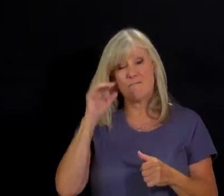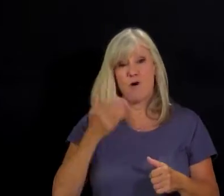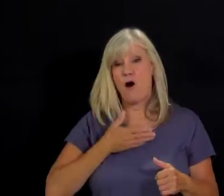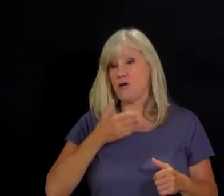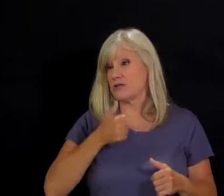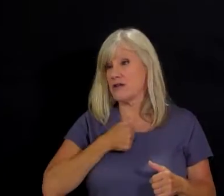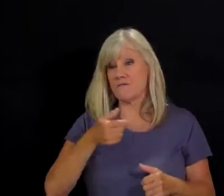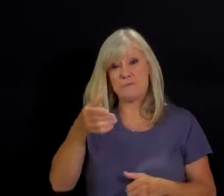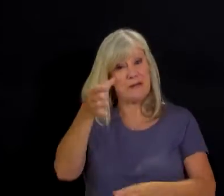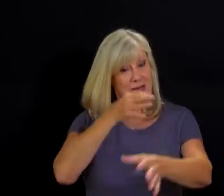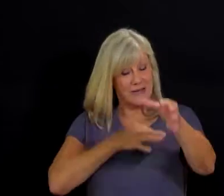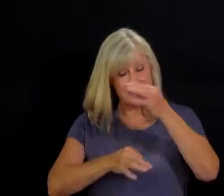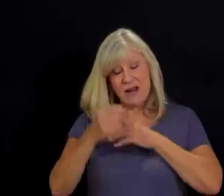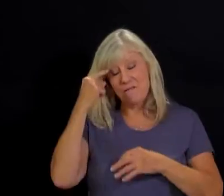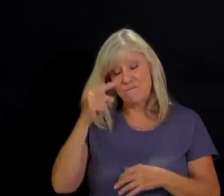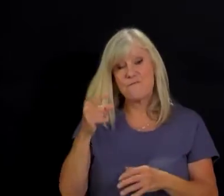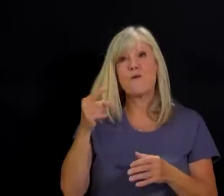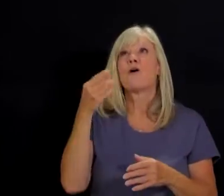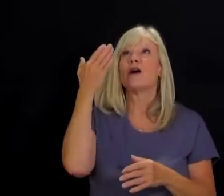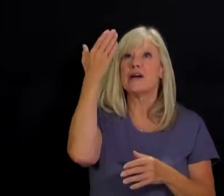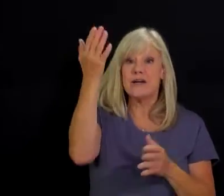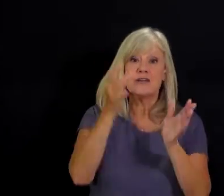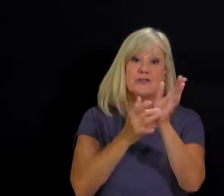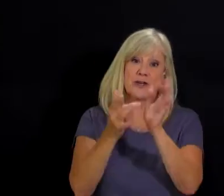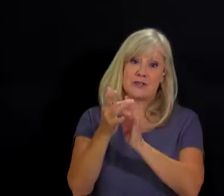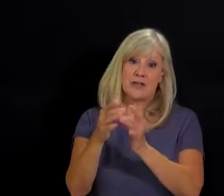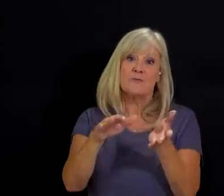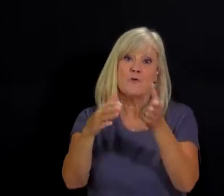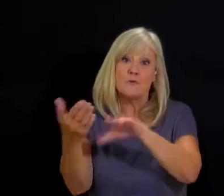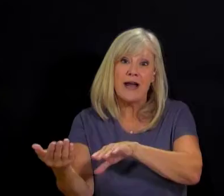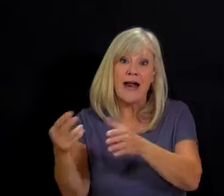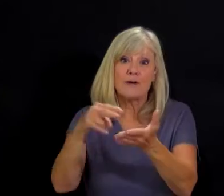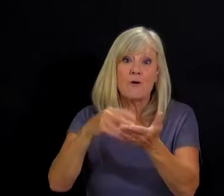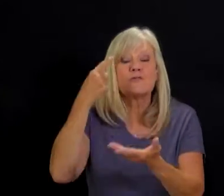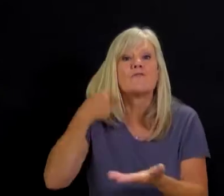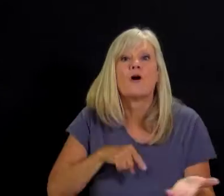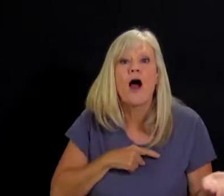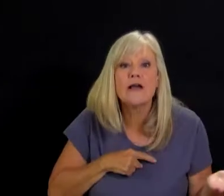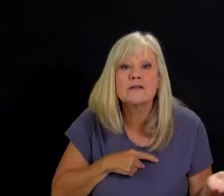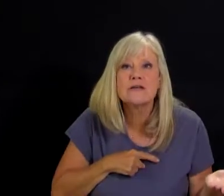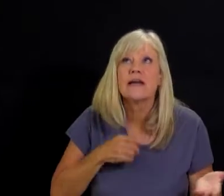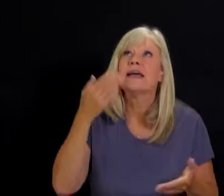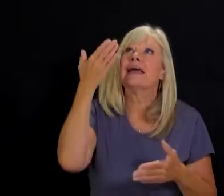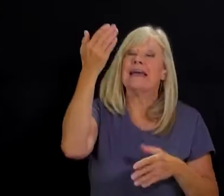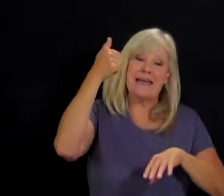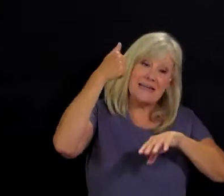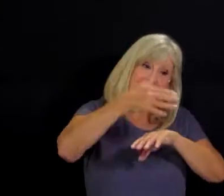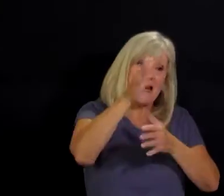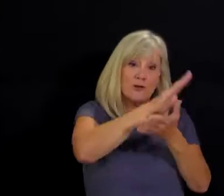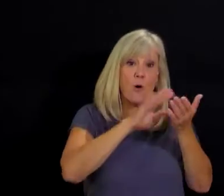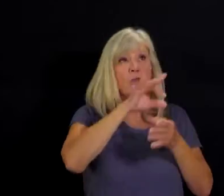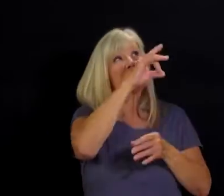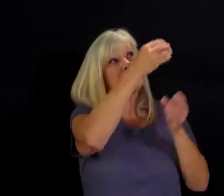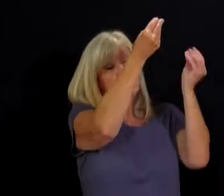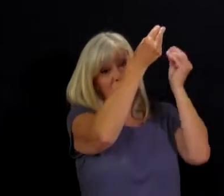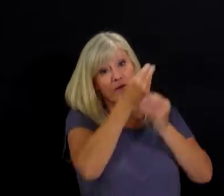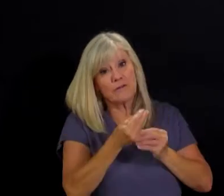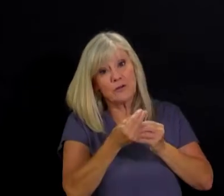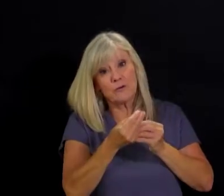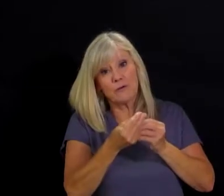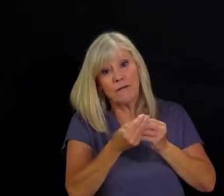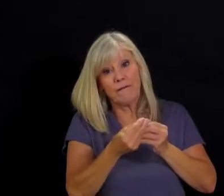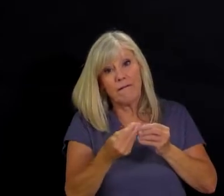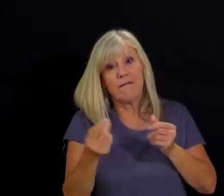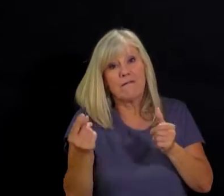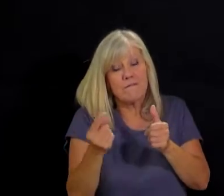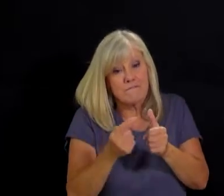ourselves, but for him who died and rose again for us, he sent the Holy Spirit from you, Father, as the first fruits for those who